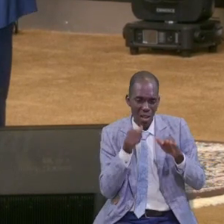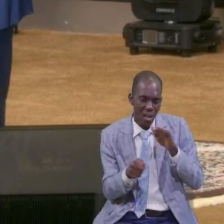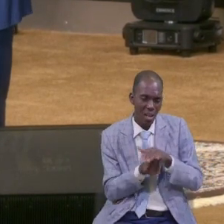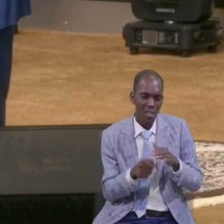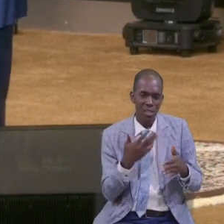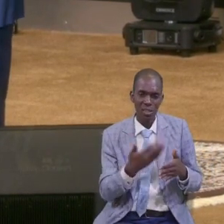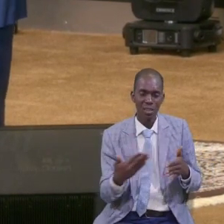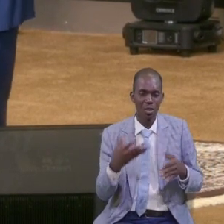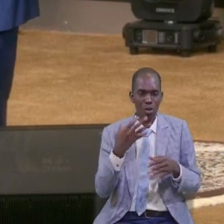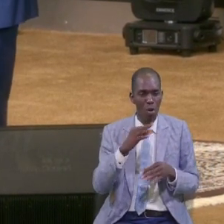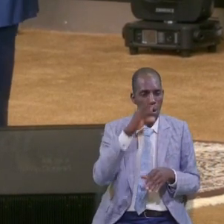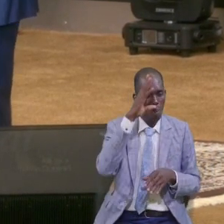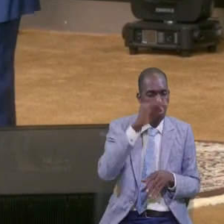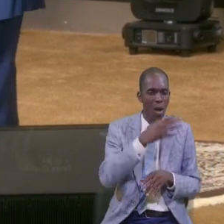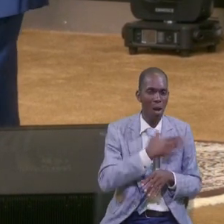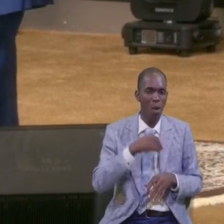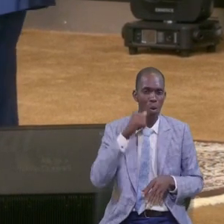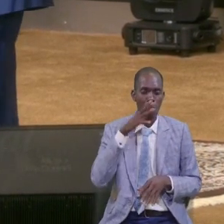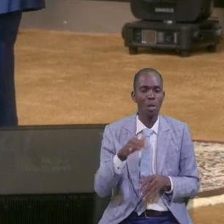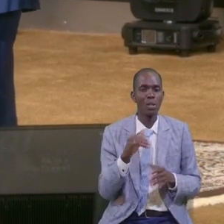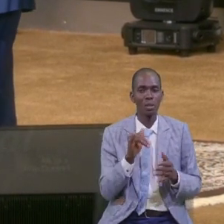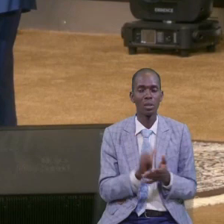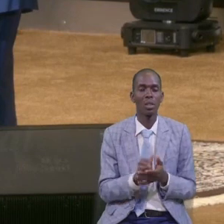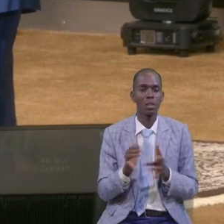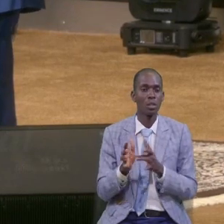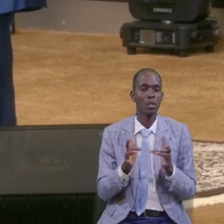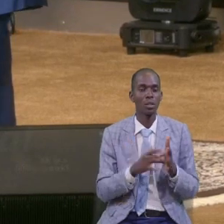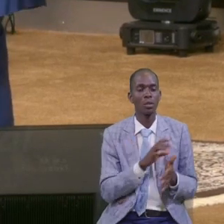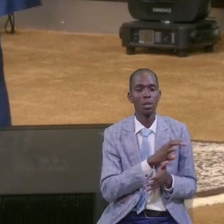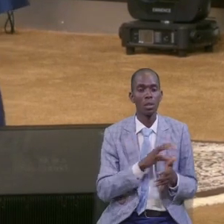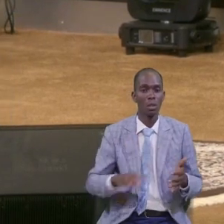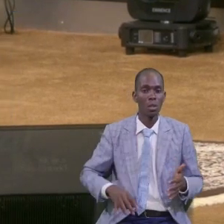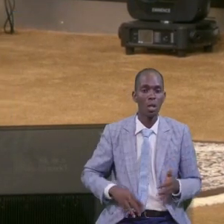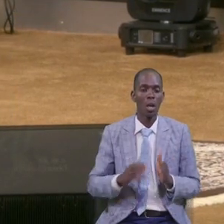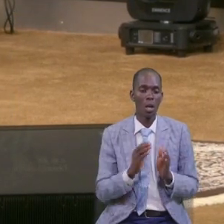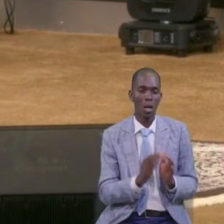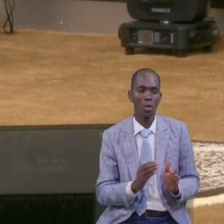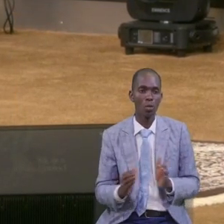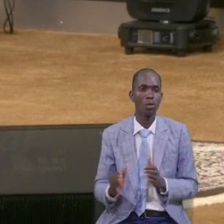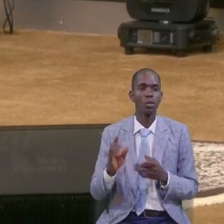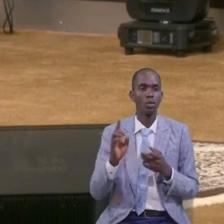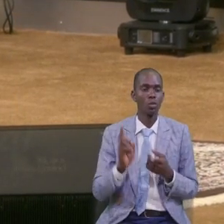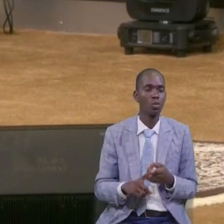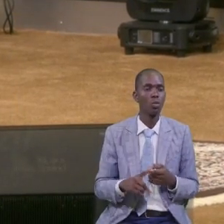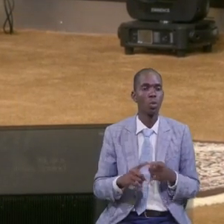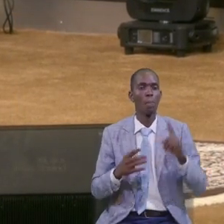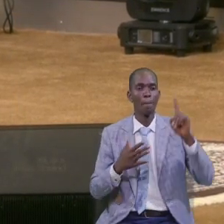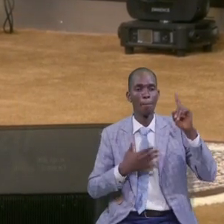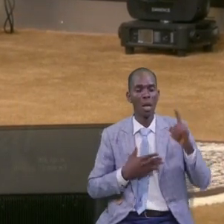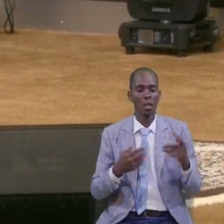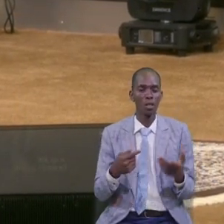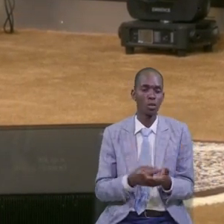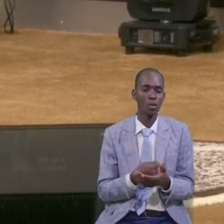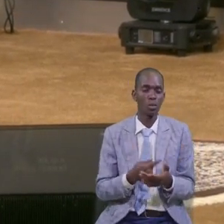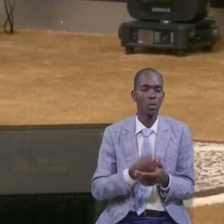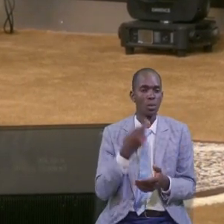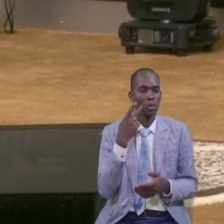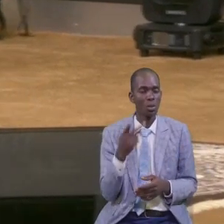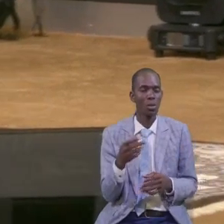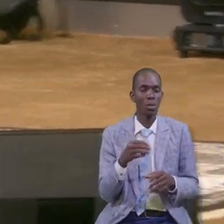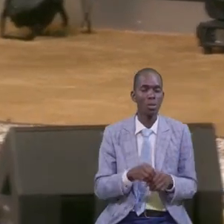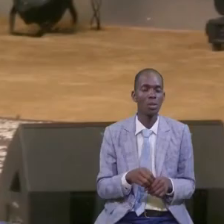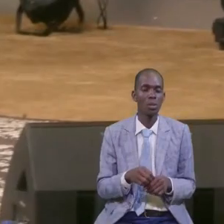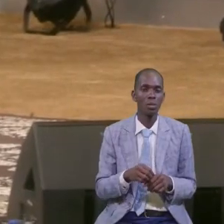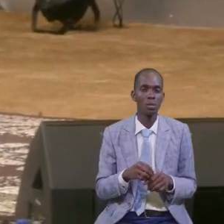of women by Jesus Christ according to my gospel. We're looking at number three.